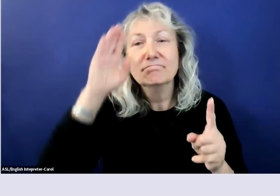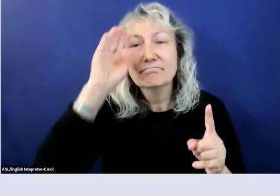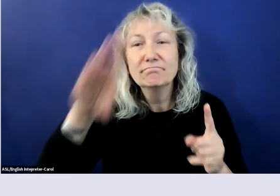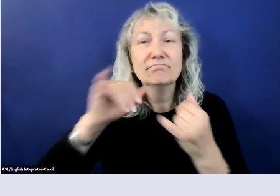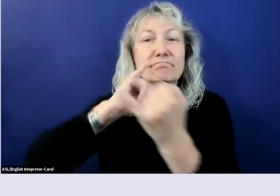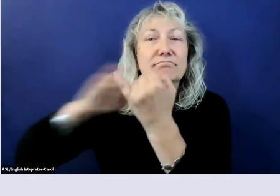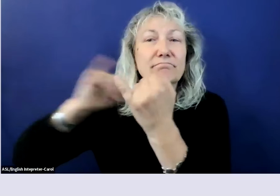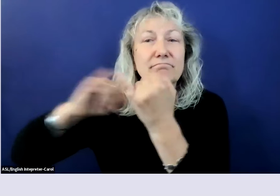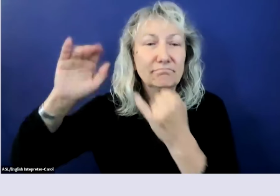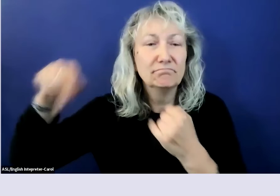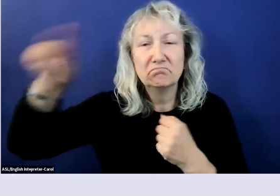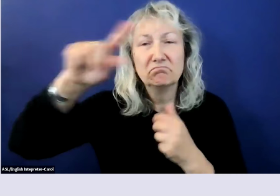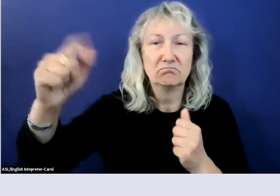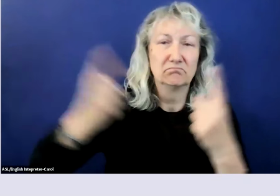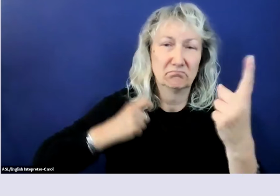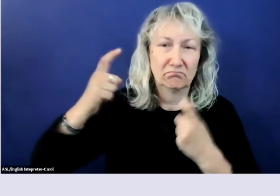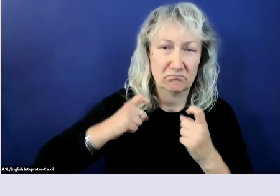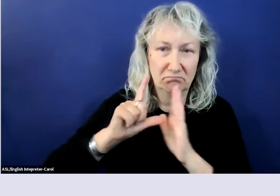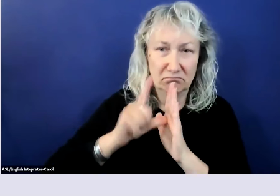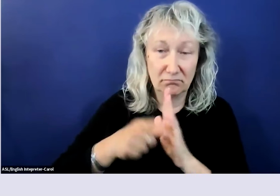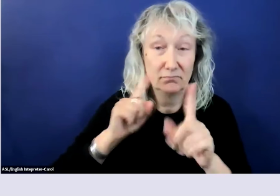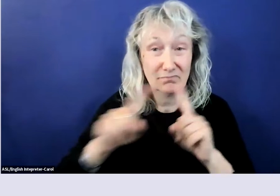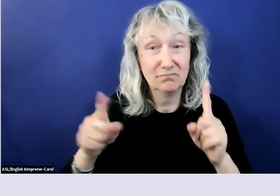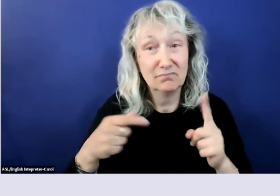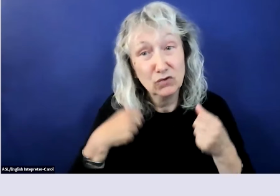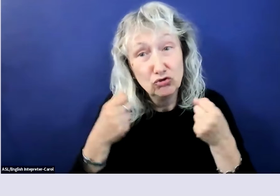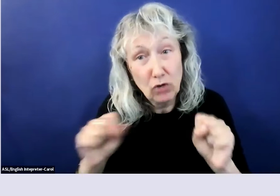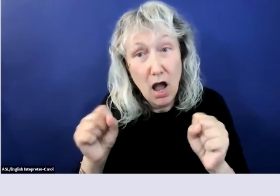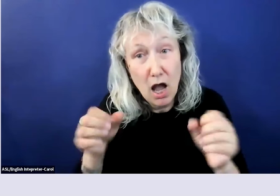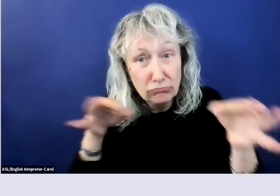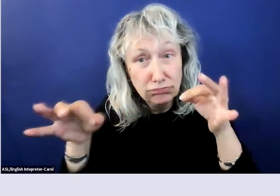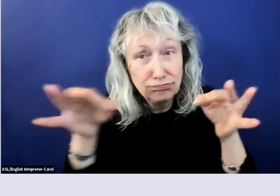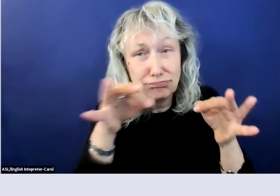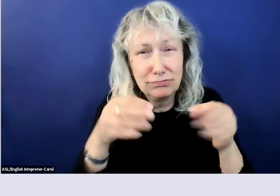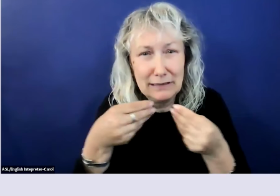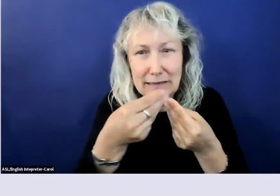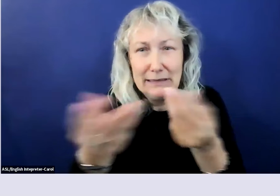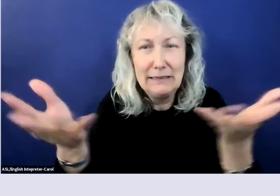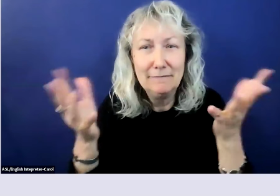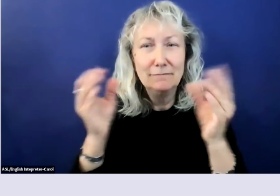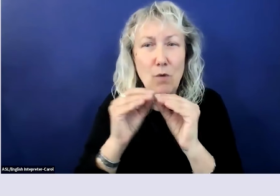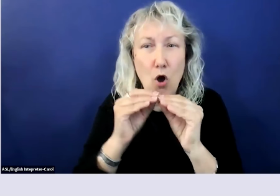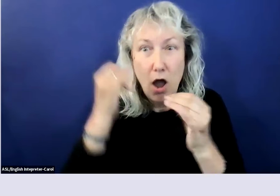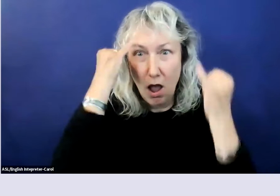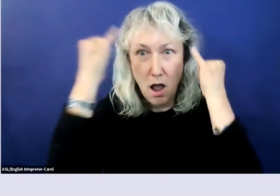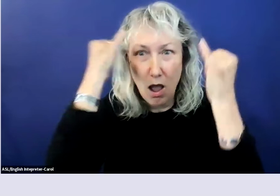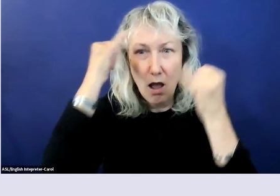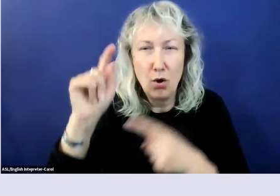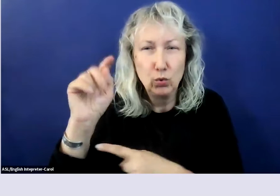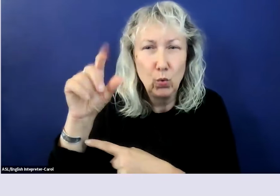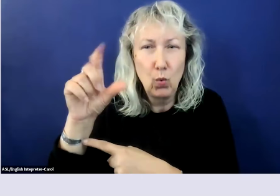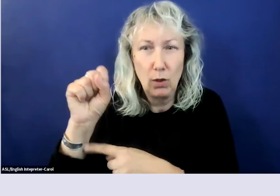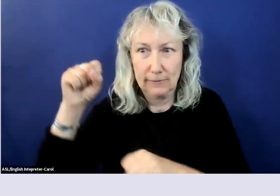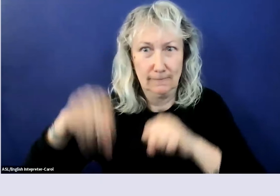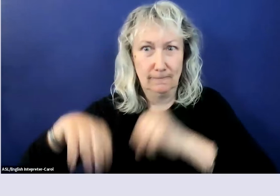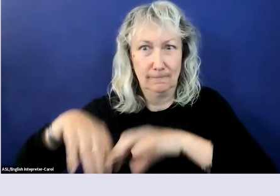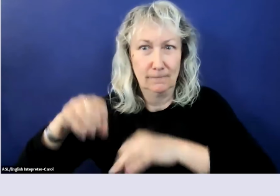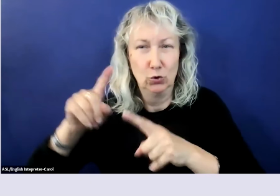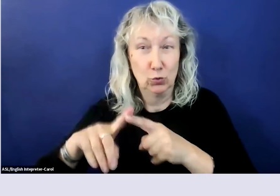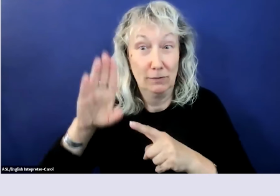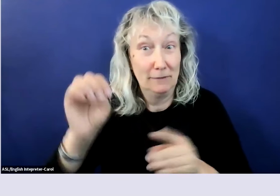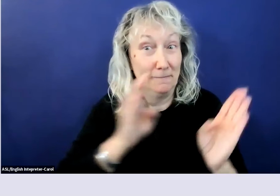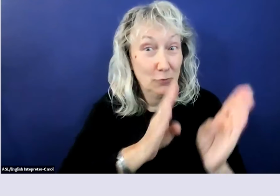end. So to conclude, I hope you now have a couple more tools and ideas in your toolbox to be prepared. Thank